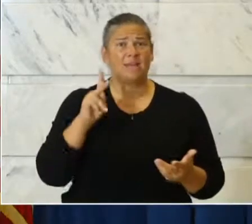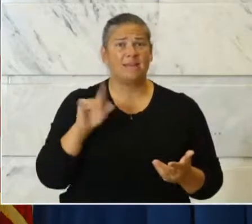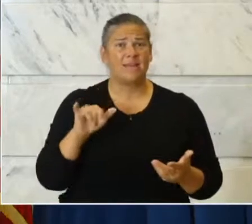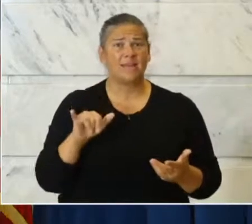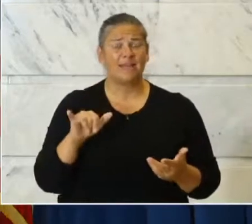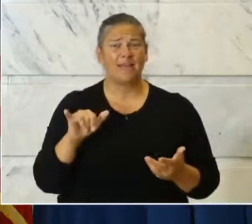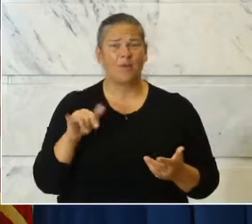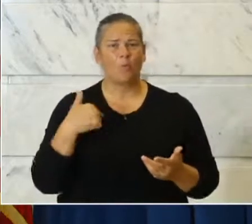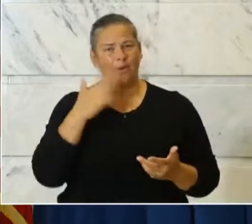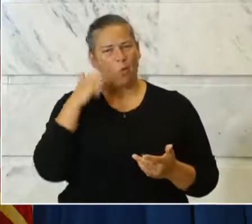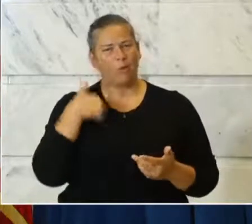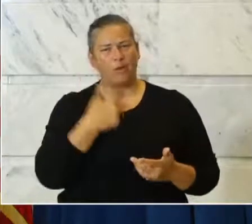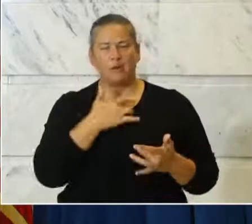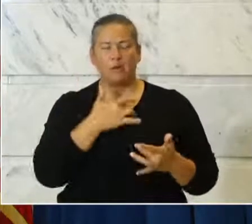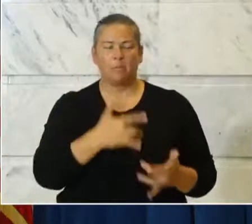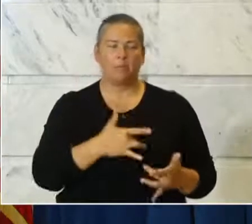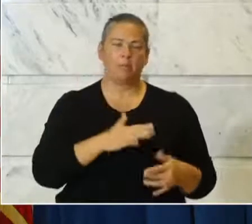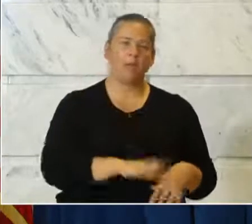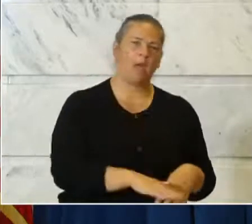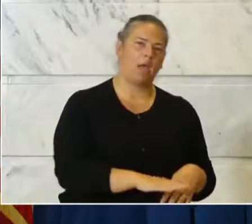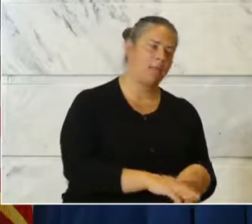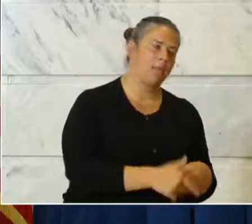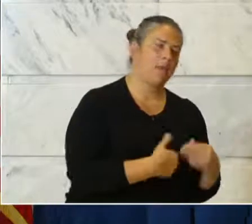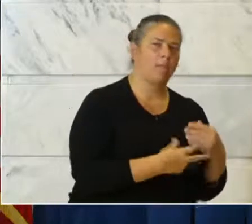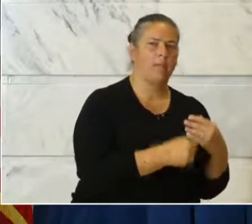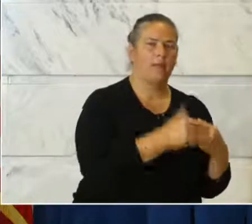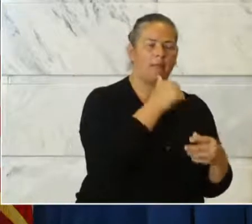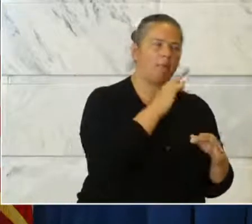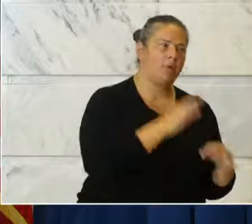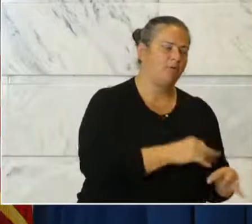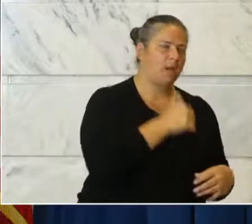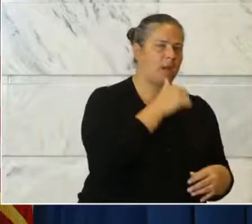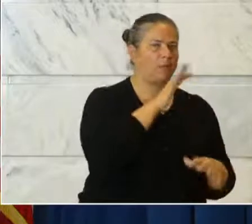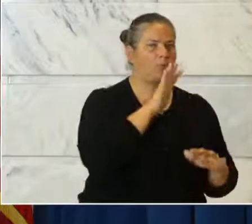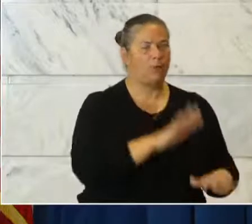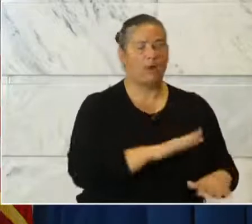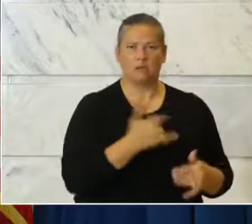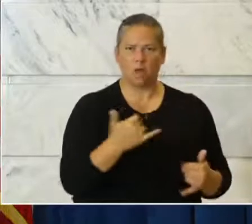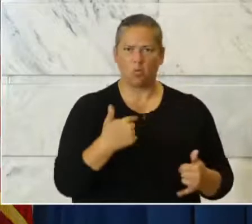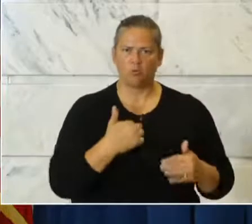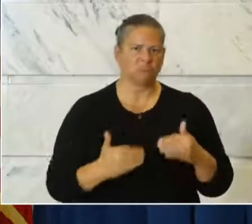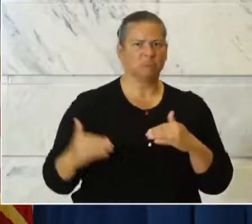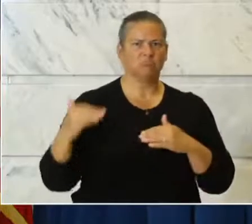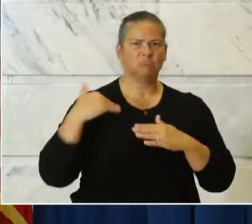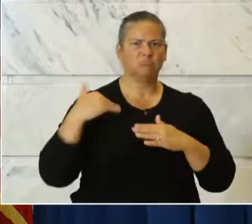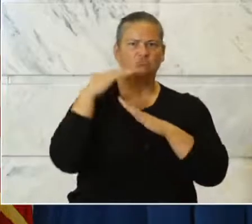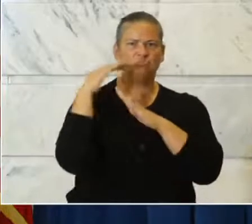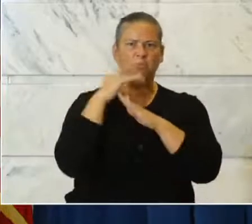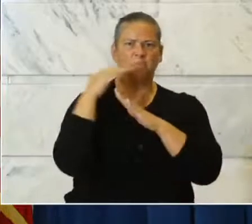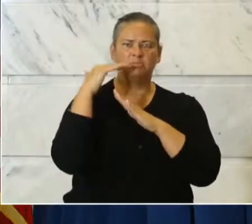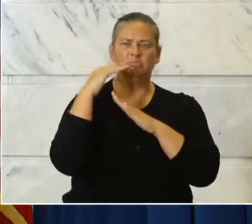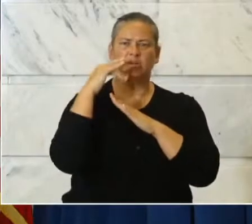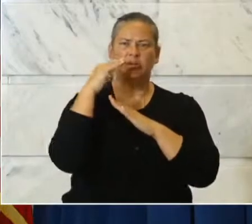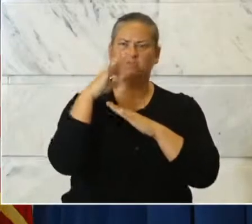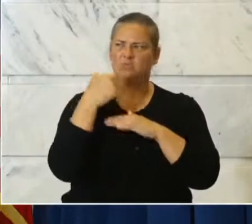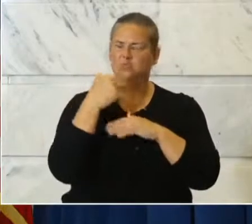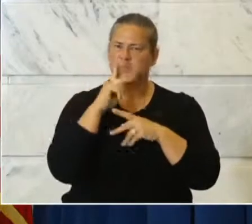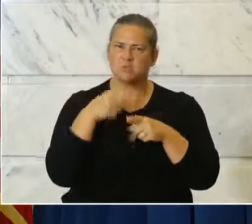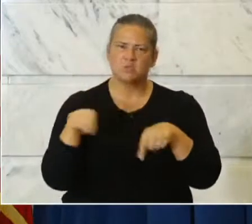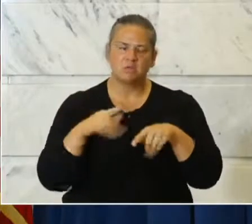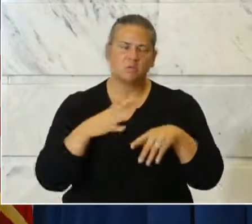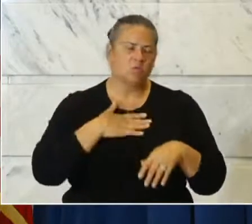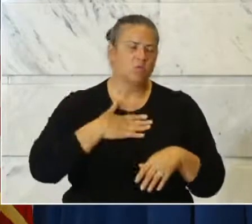of the pack for public health, we're at the top. We have one of the best epidemic curves in the nation. People have made hard sacrifices.